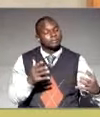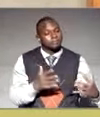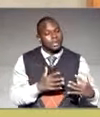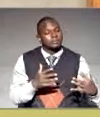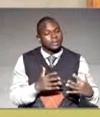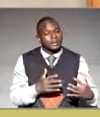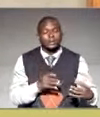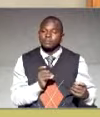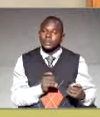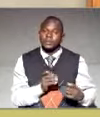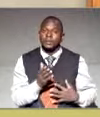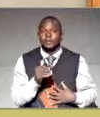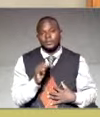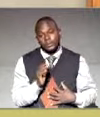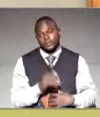and so painful.